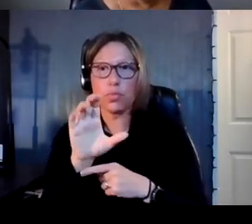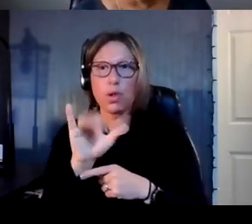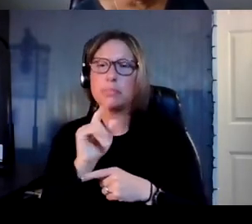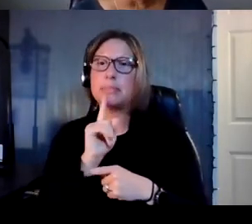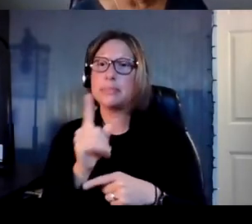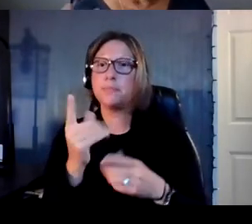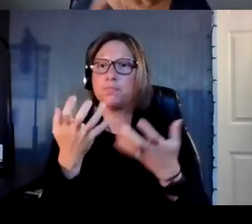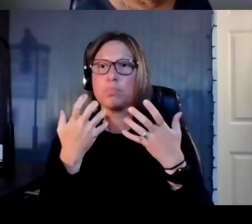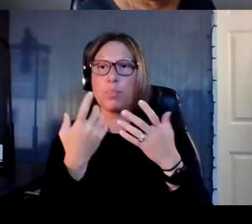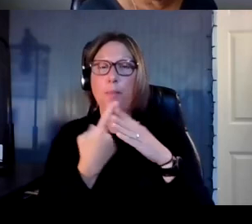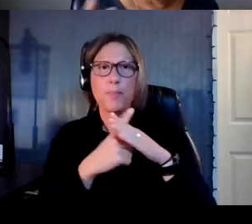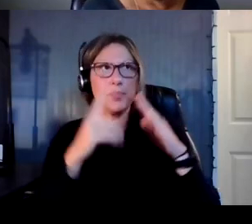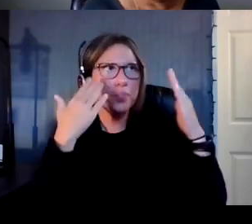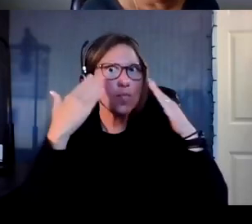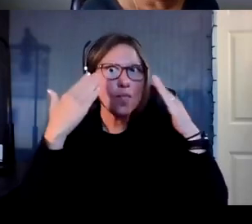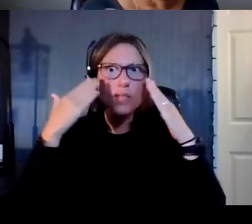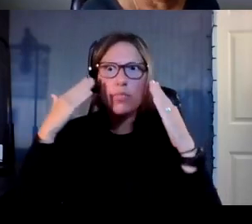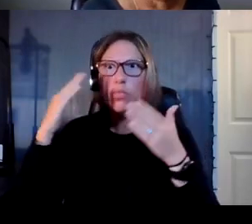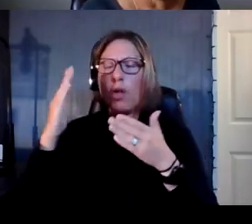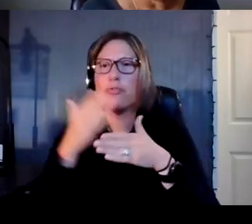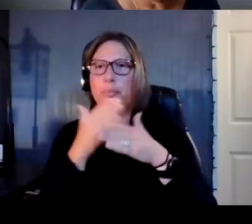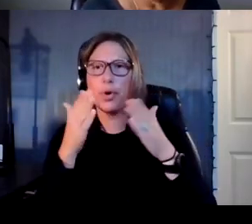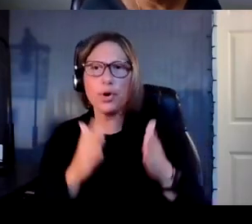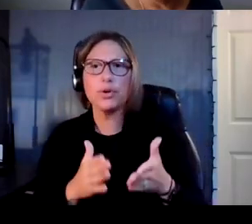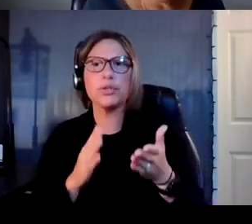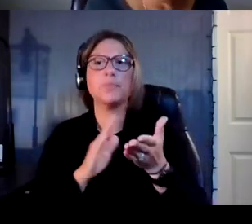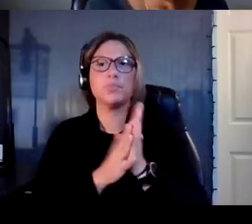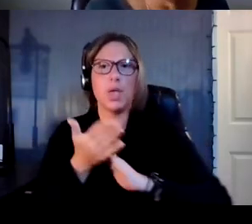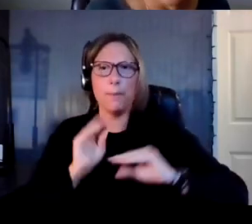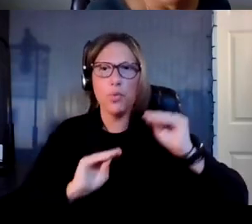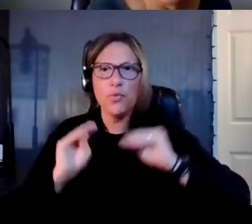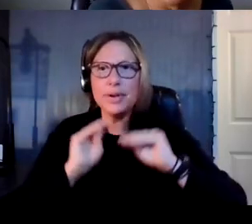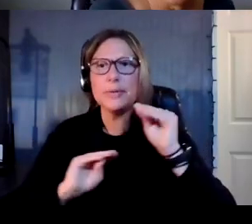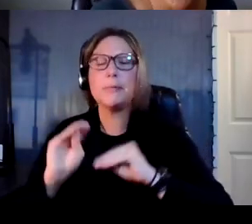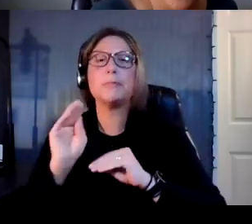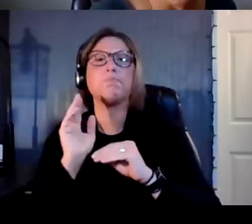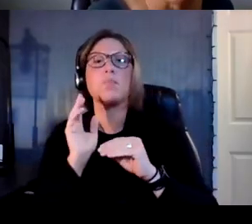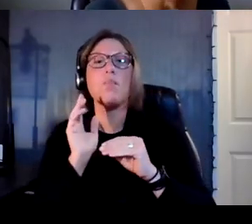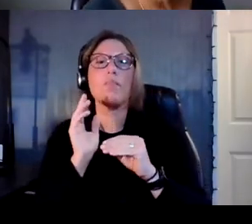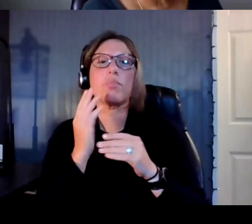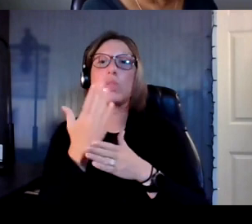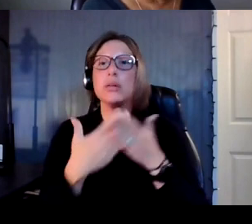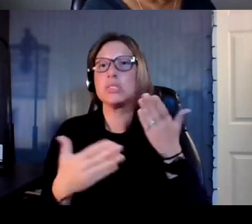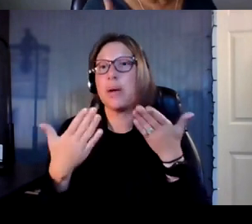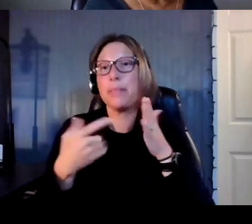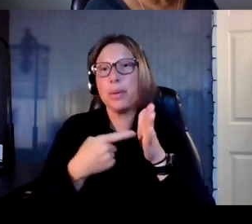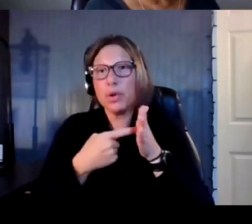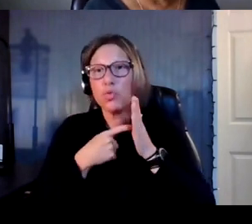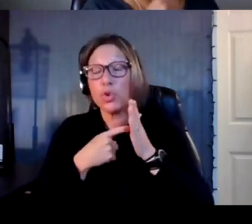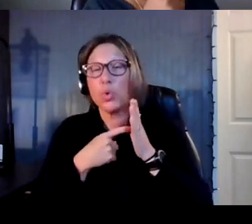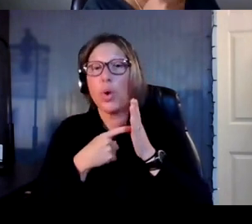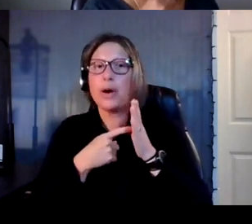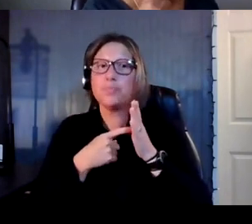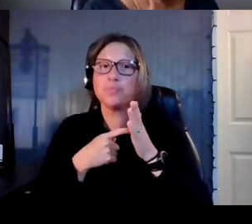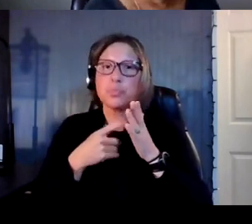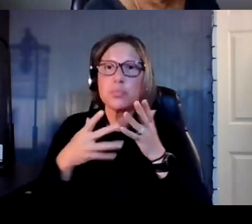of partners and getting them moving and getting them going. Some may require extraordinary efforts